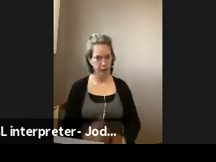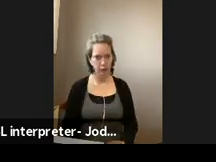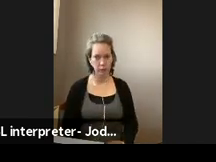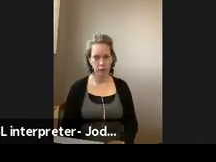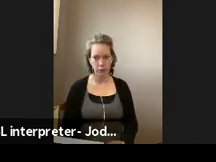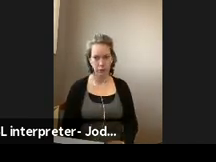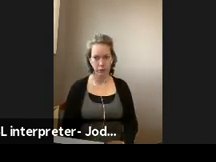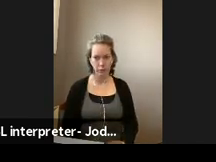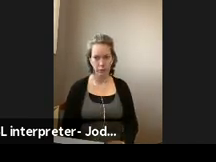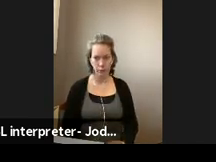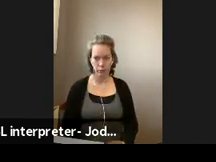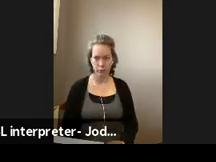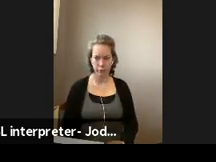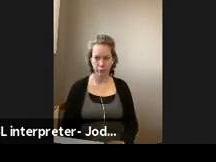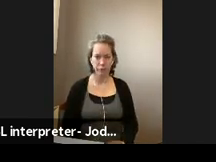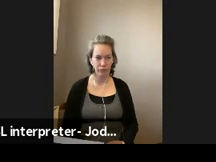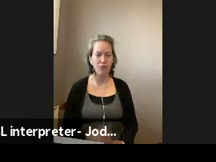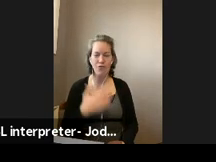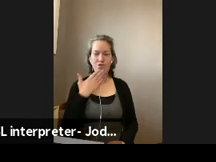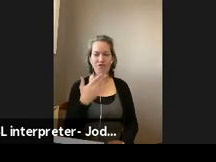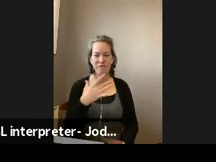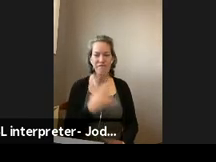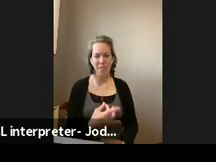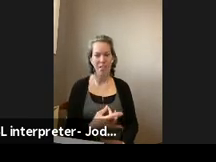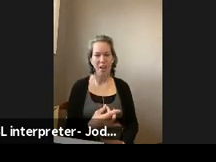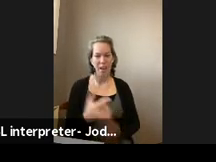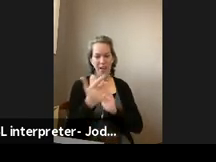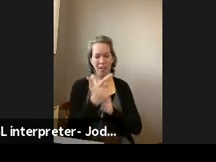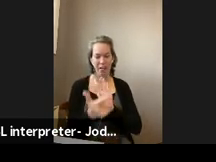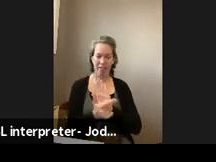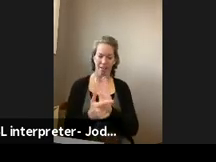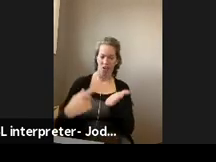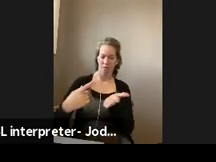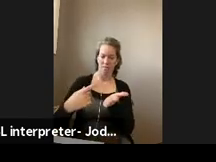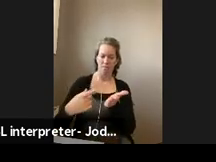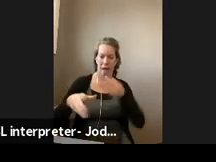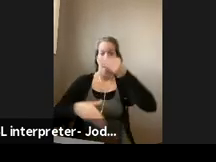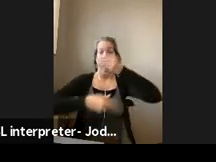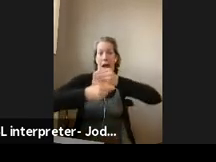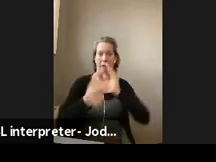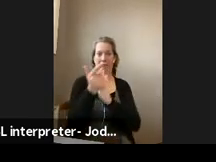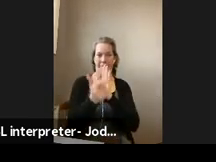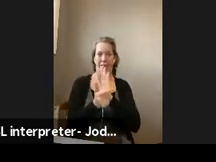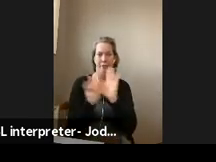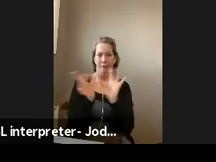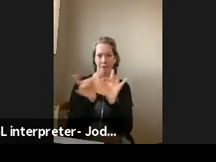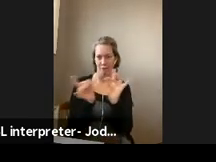Good. Good. I like the citation, the legal citation of power dynamics. Excellent.